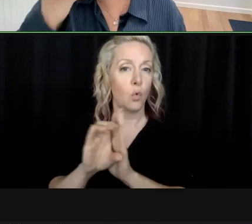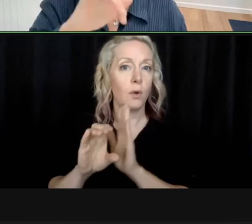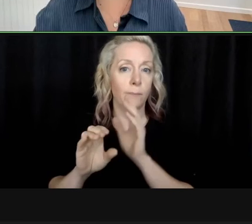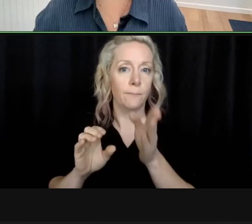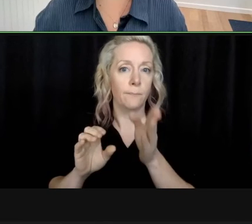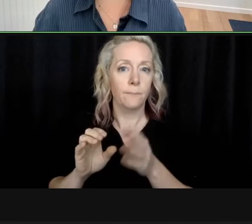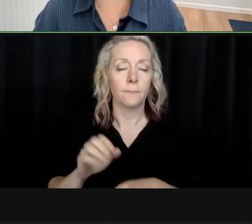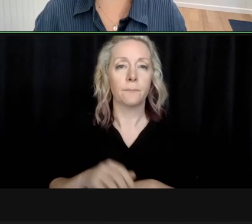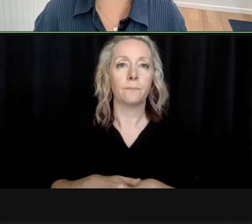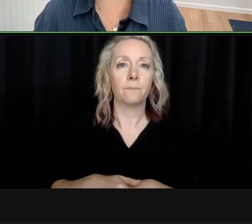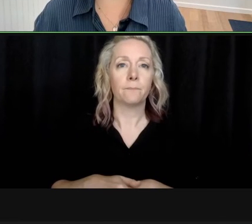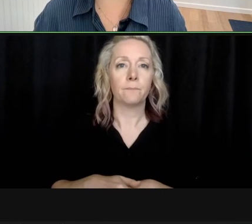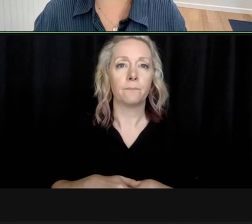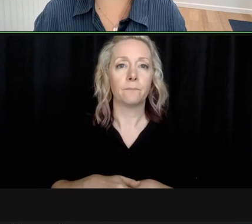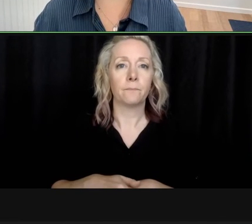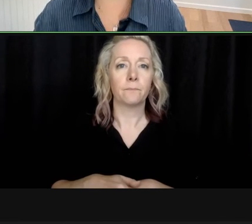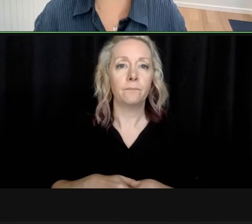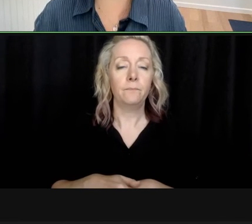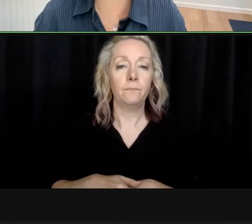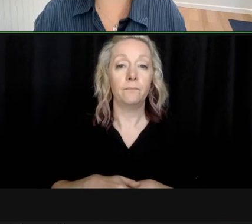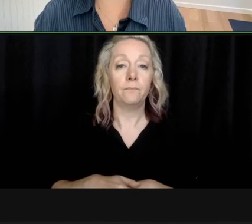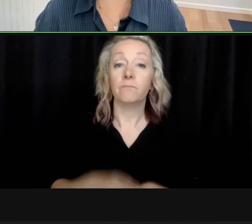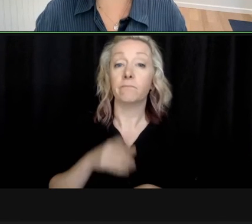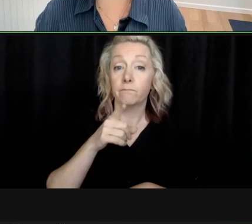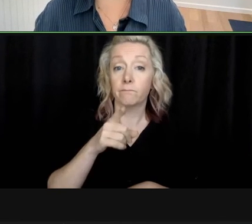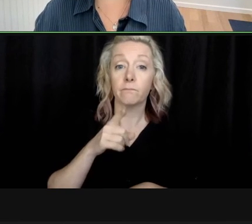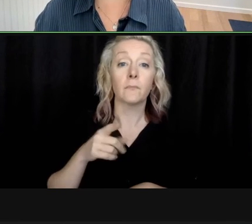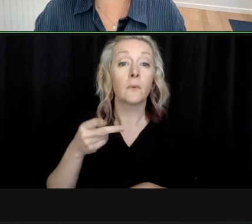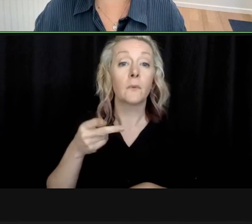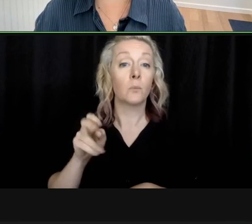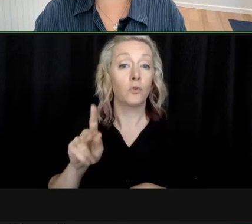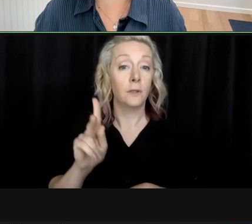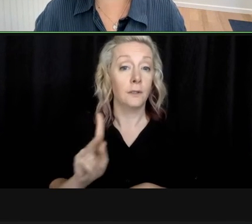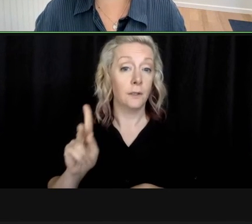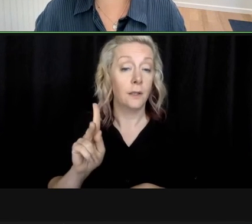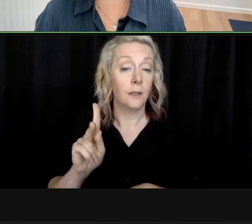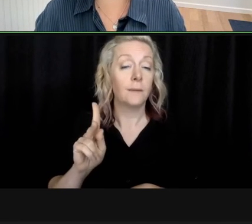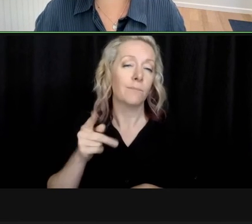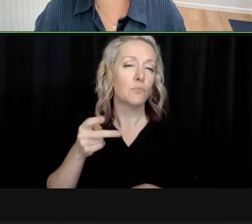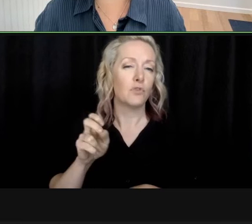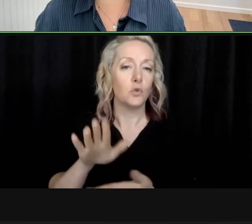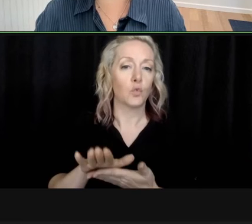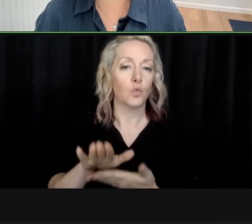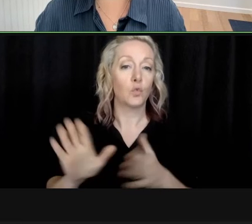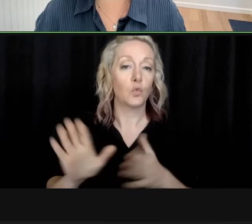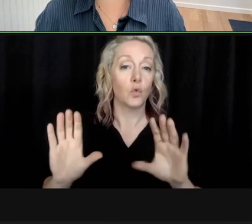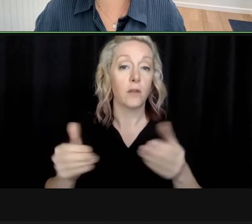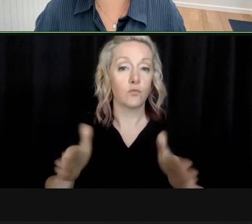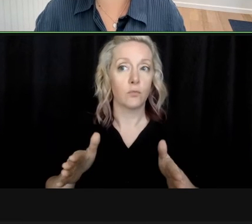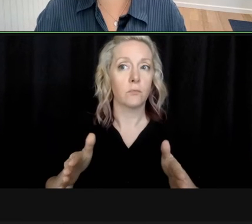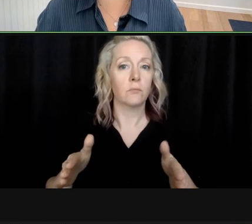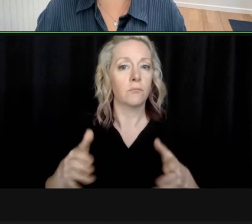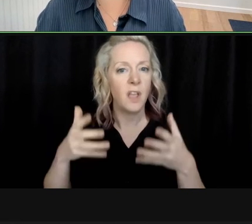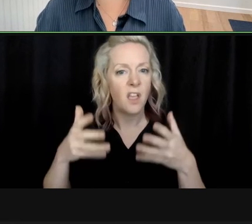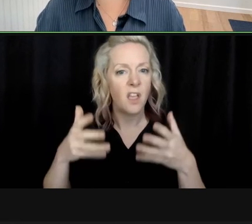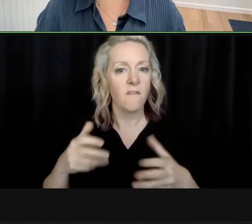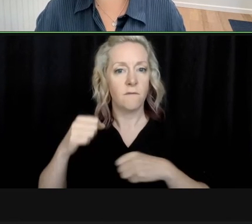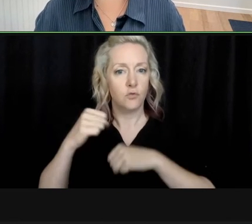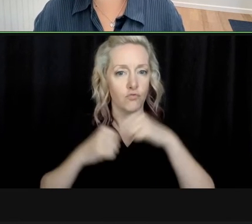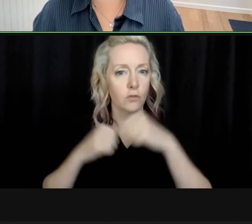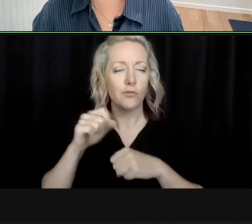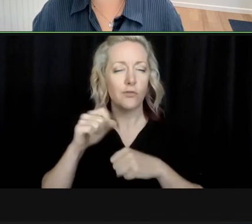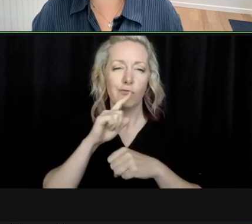Jet. She she was in a preschool class that was highly structured and set up